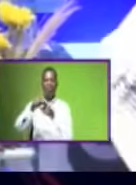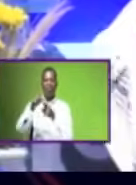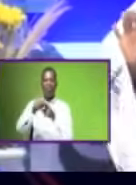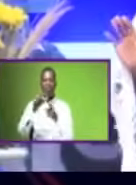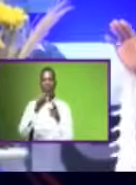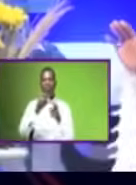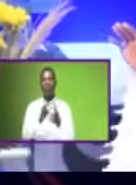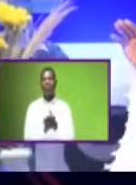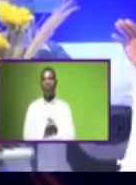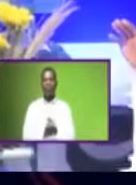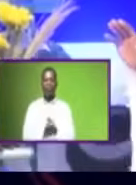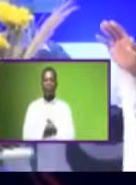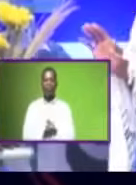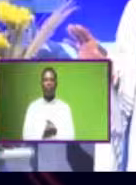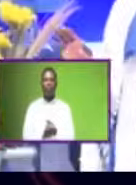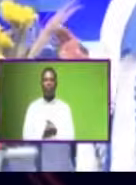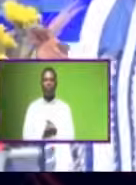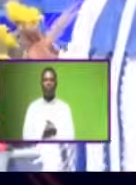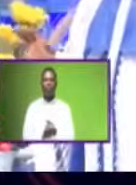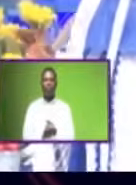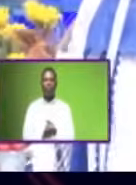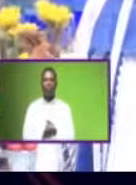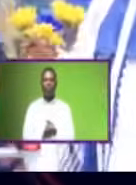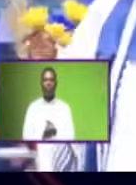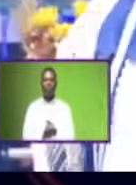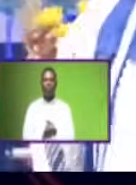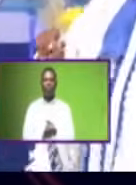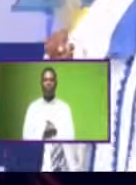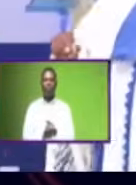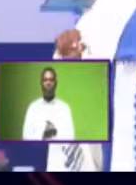or